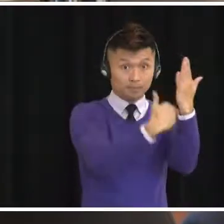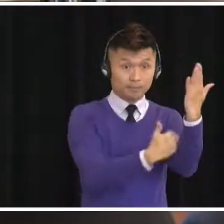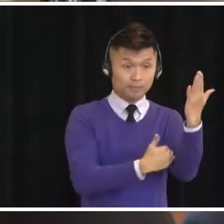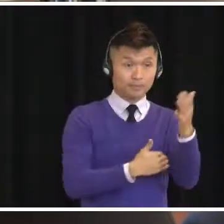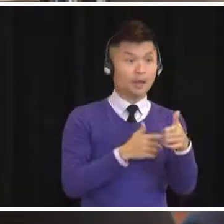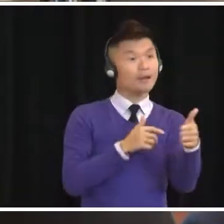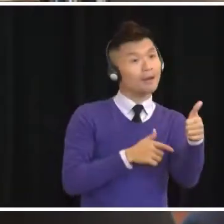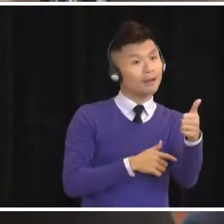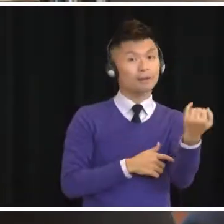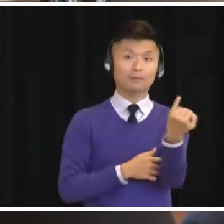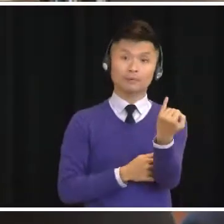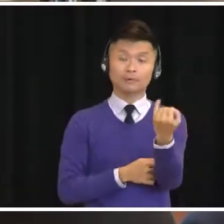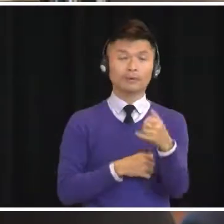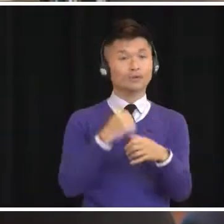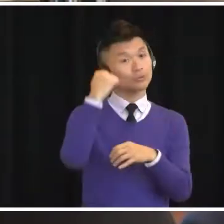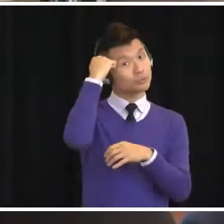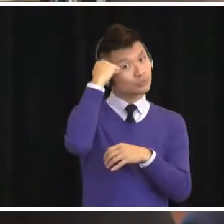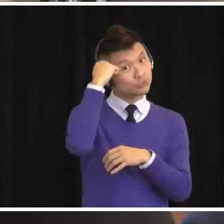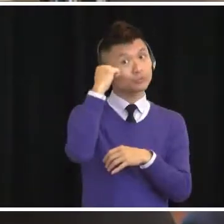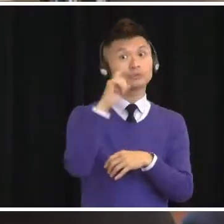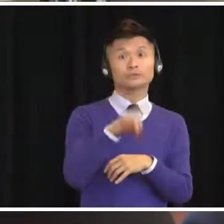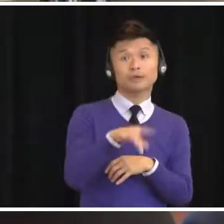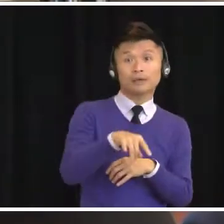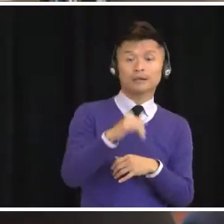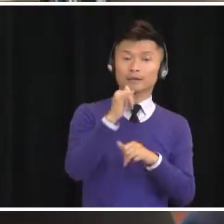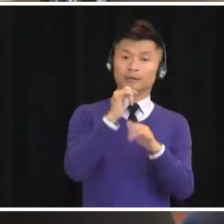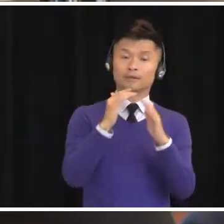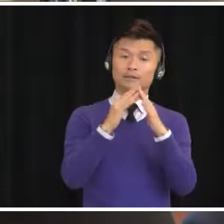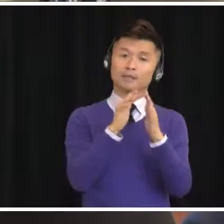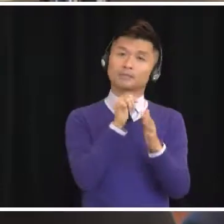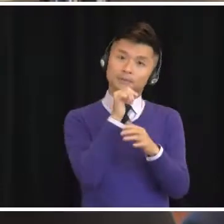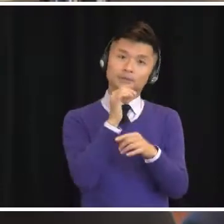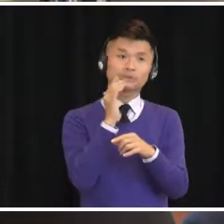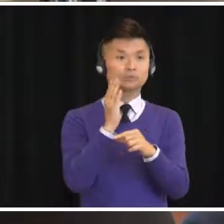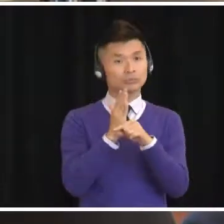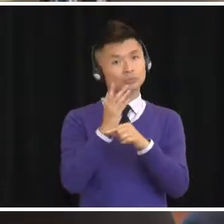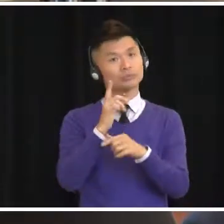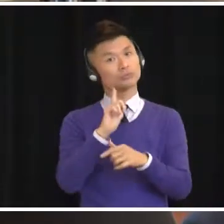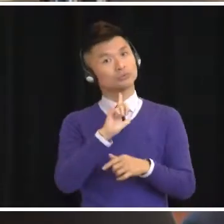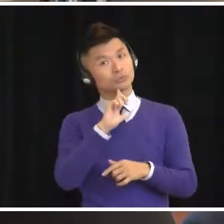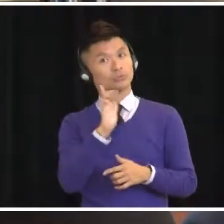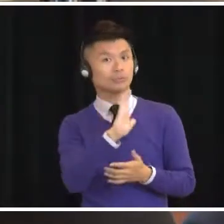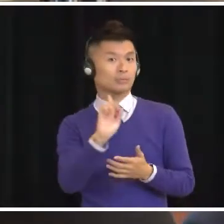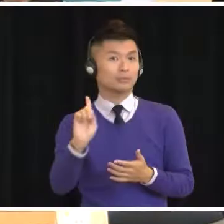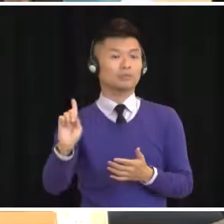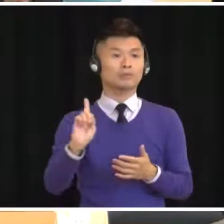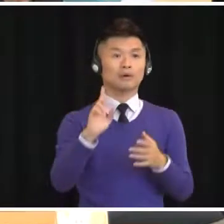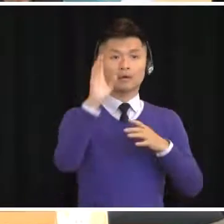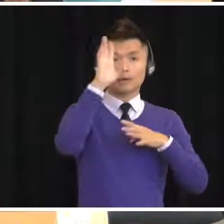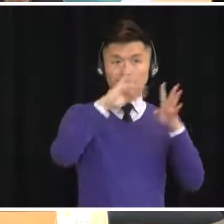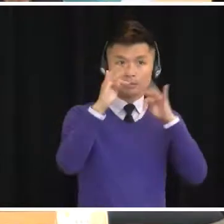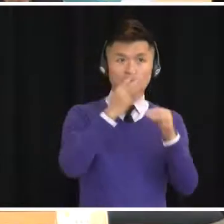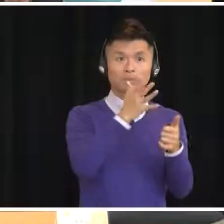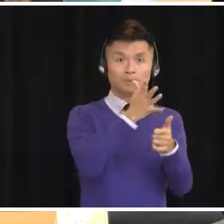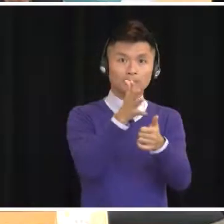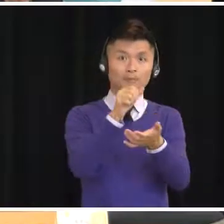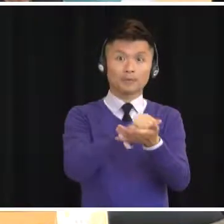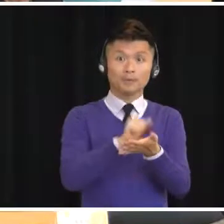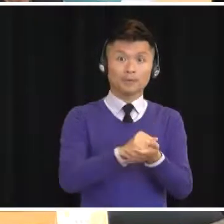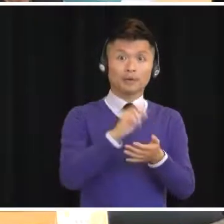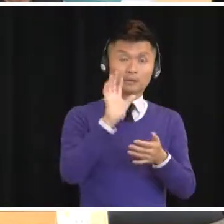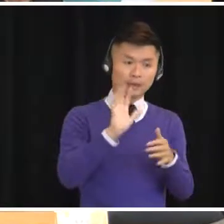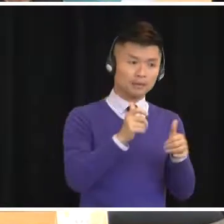we conduct a survey, again, it depends on how you design the survey questions. If we want to collect more detailed